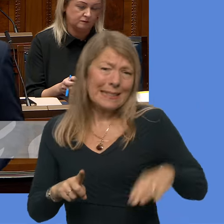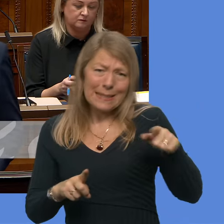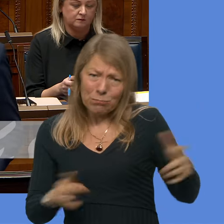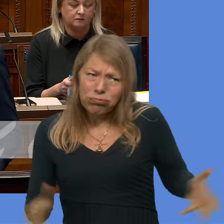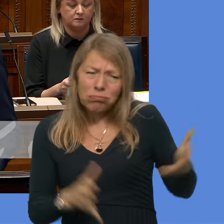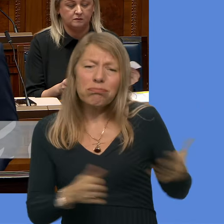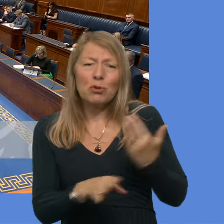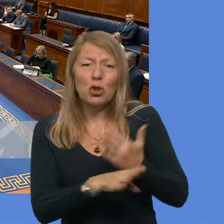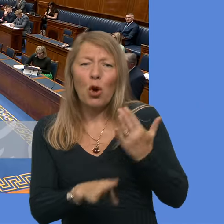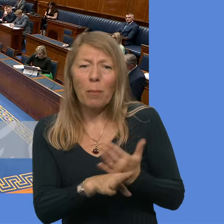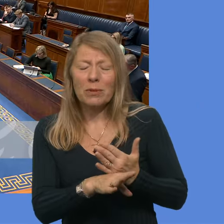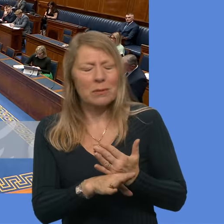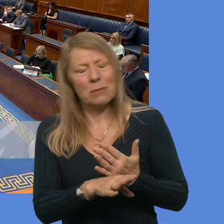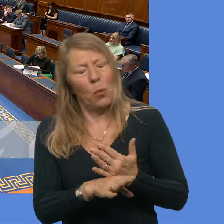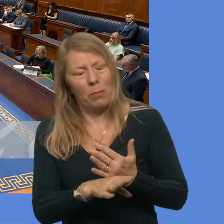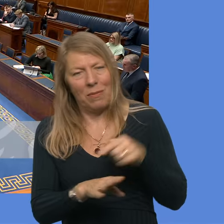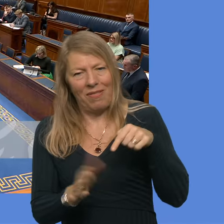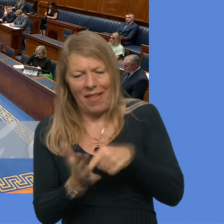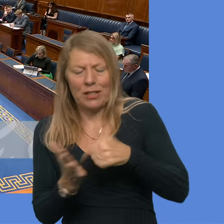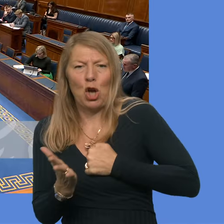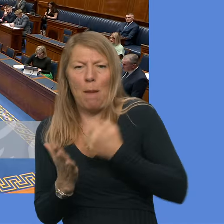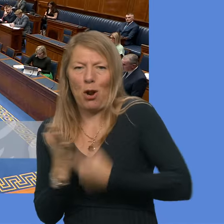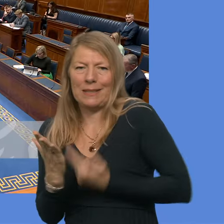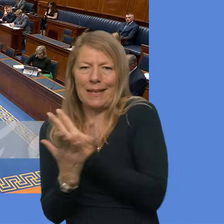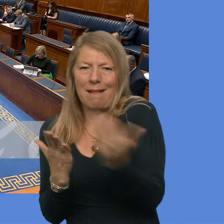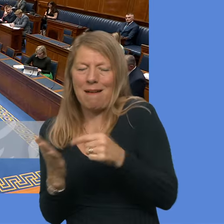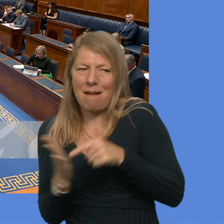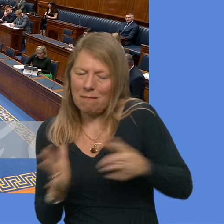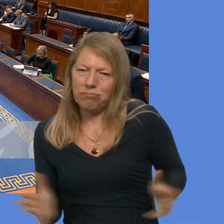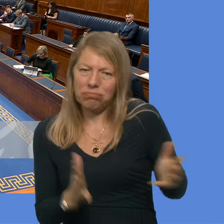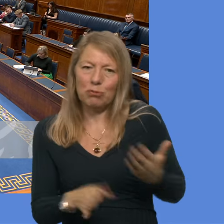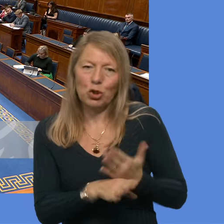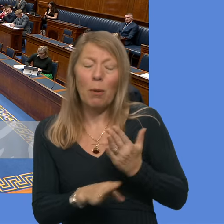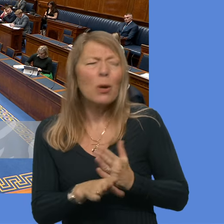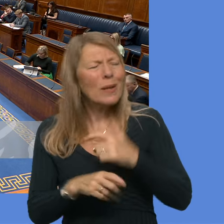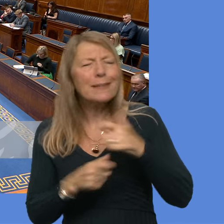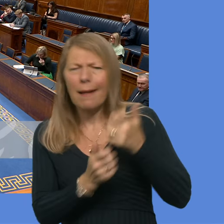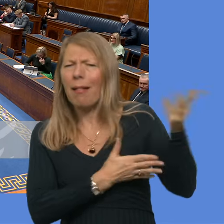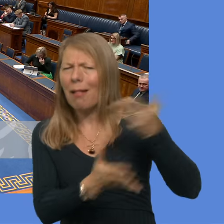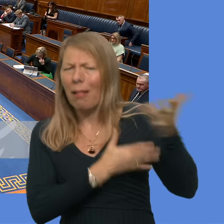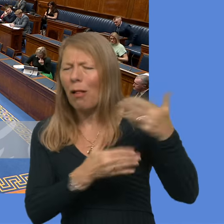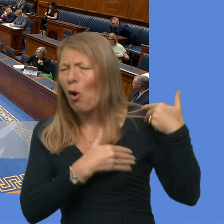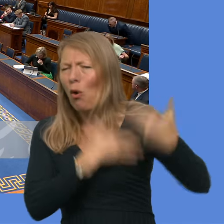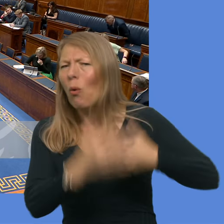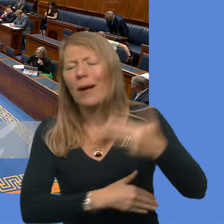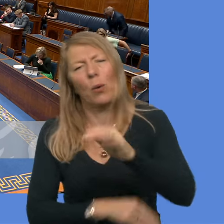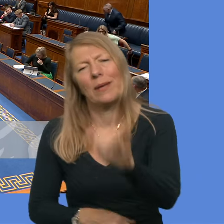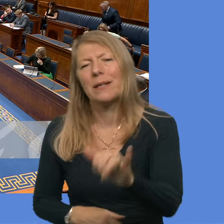economic policy. So yes, we will have those conversations, and we continue to have them in the days ahead. And the bill.